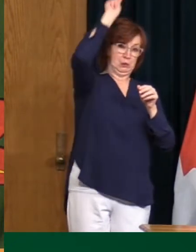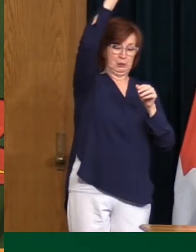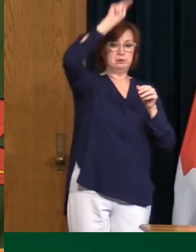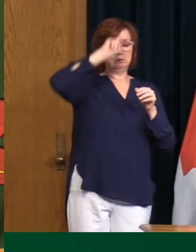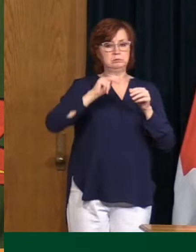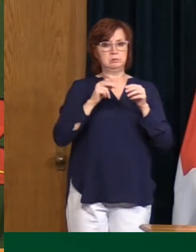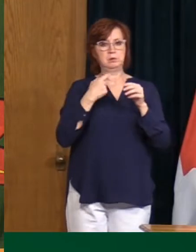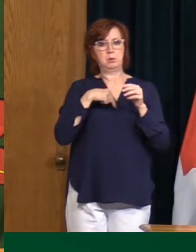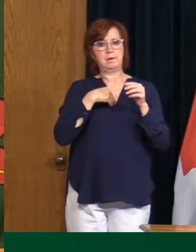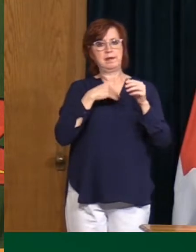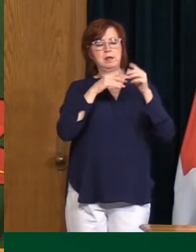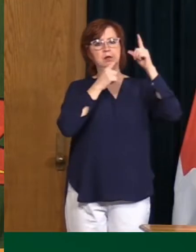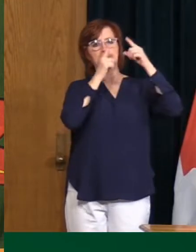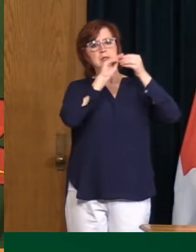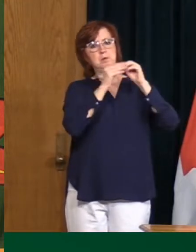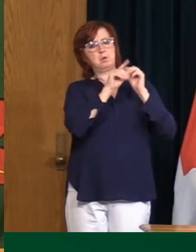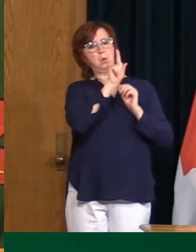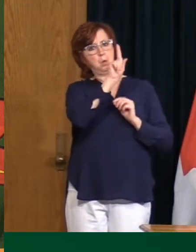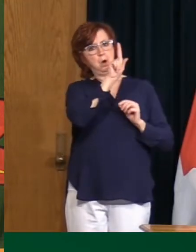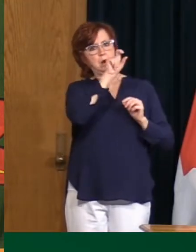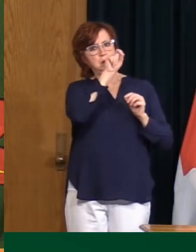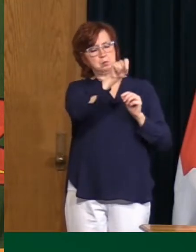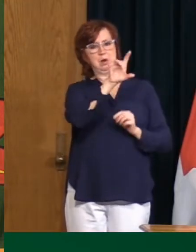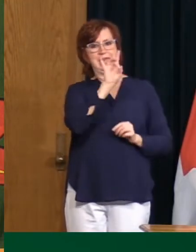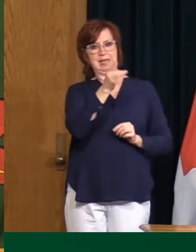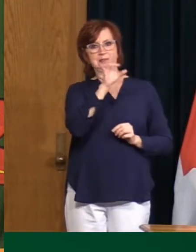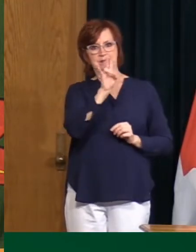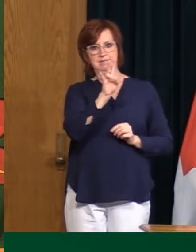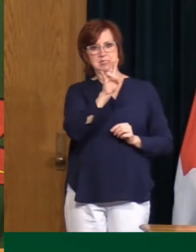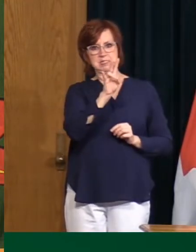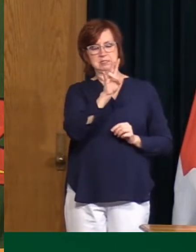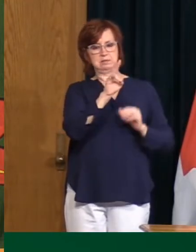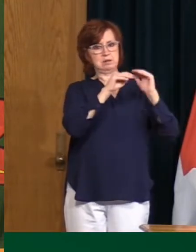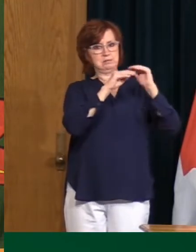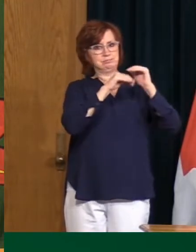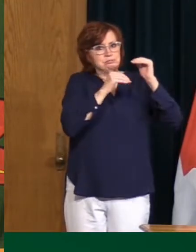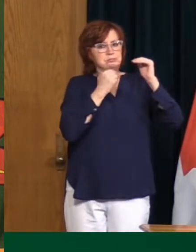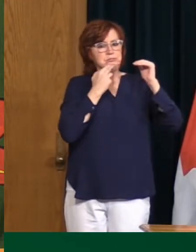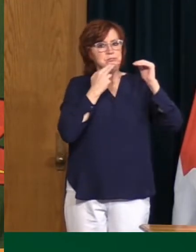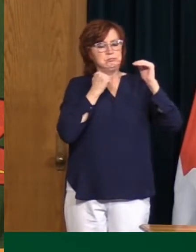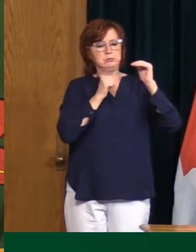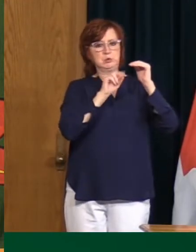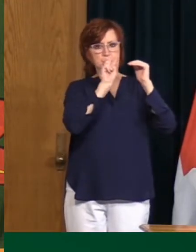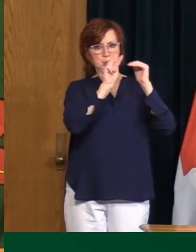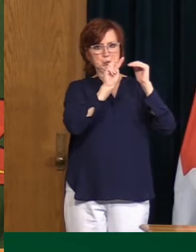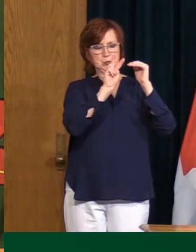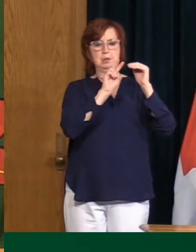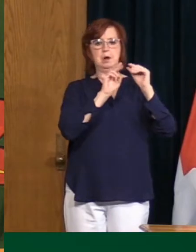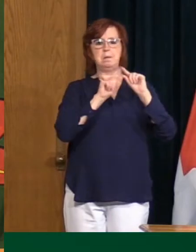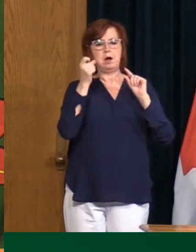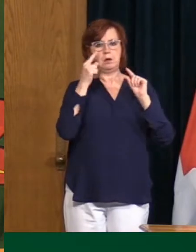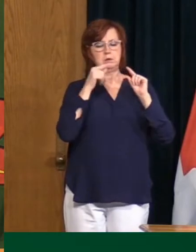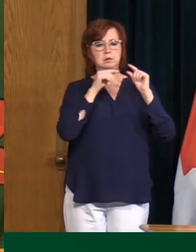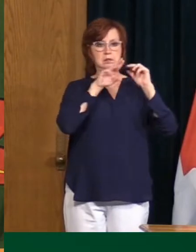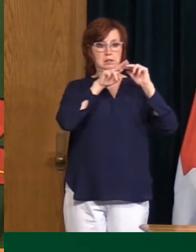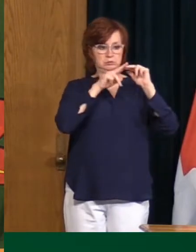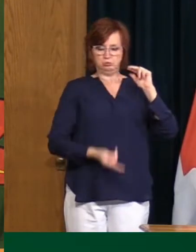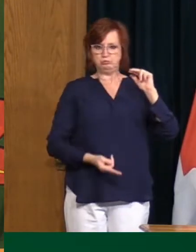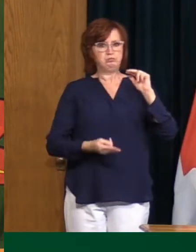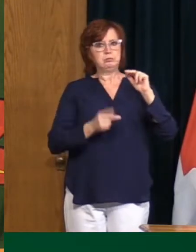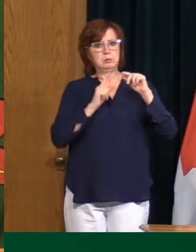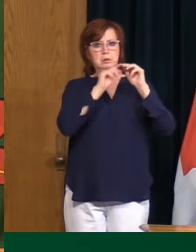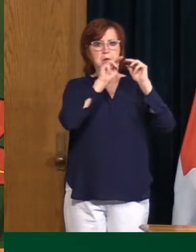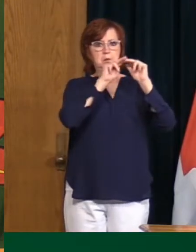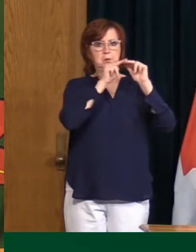now 1.87. I want to caution that this number can change, and given the increased number of far north cases today, we